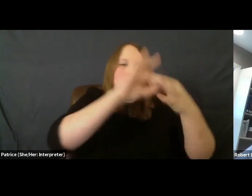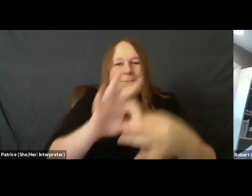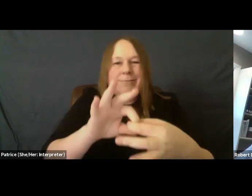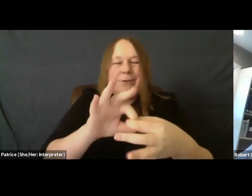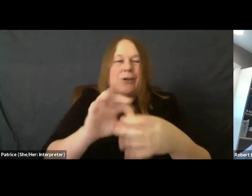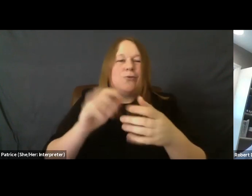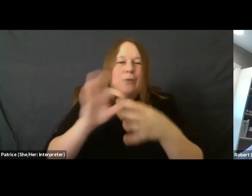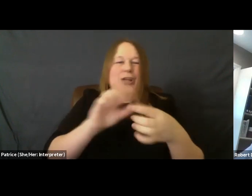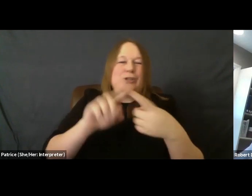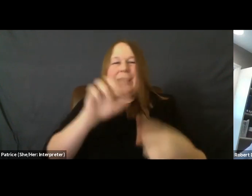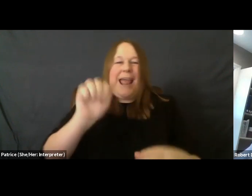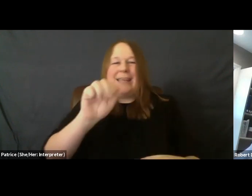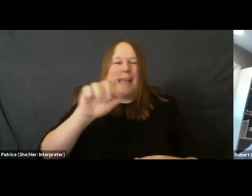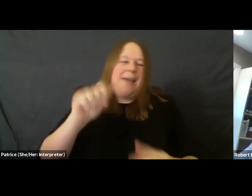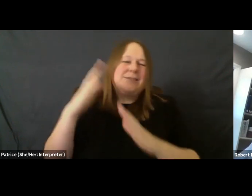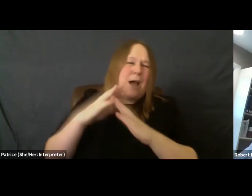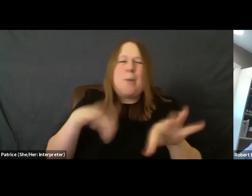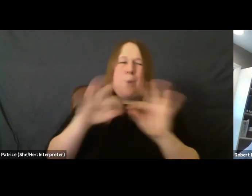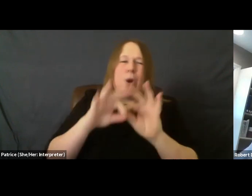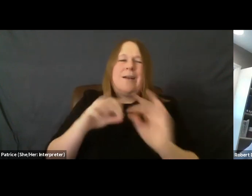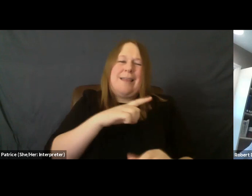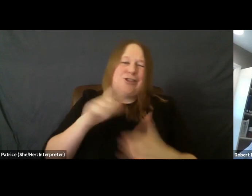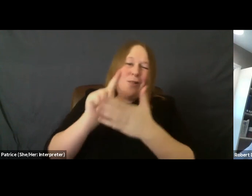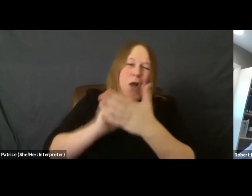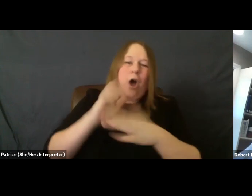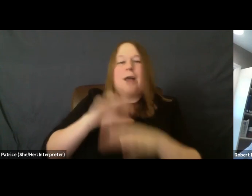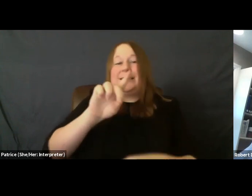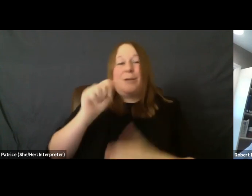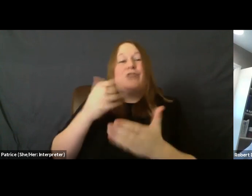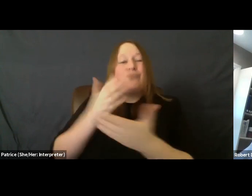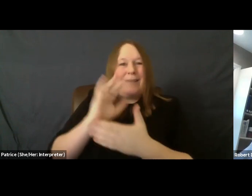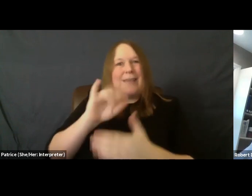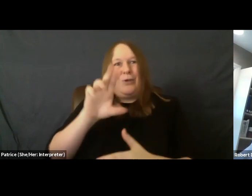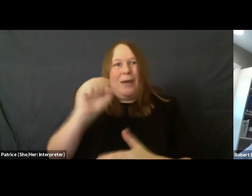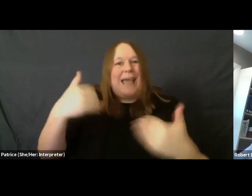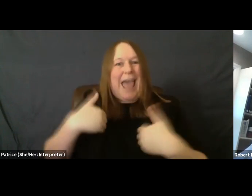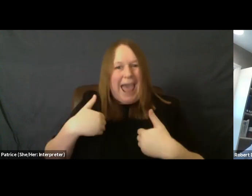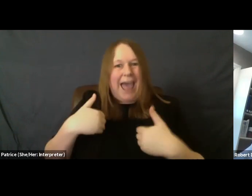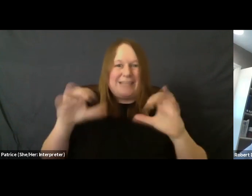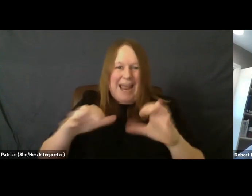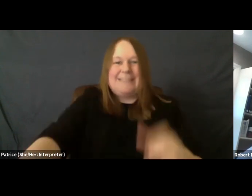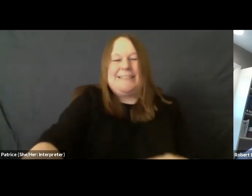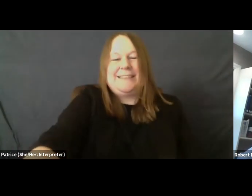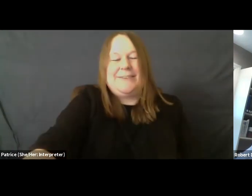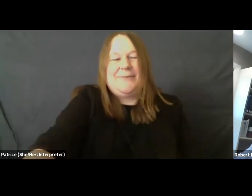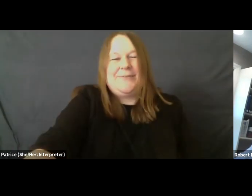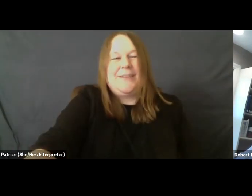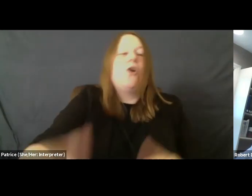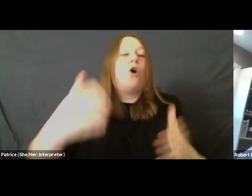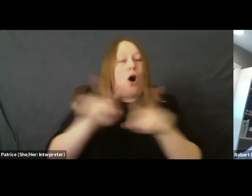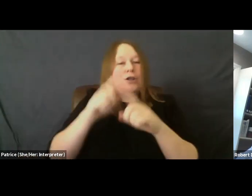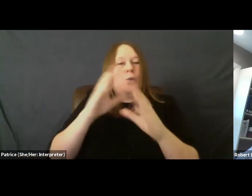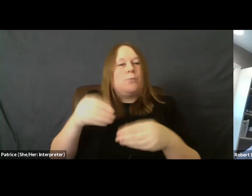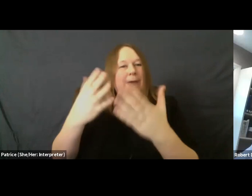ADA, the most important legislation on disability rights that the United States has enacted. I want to also extend my thanks